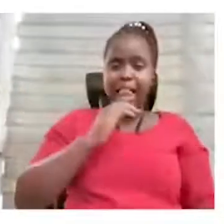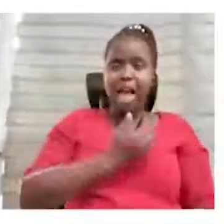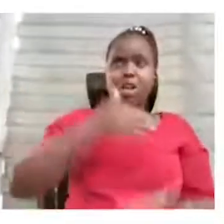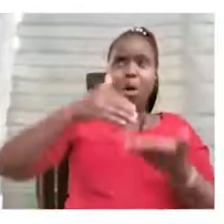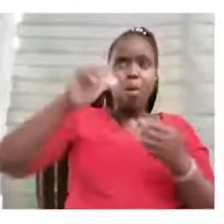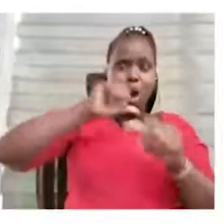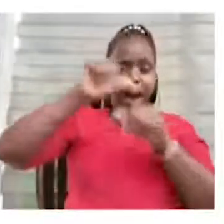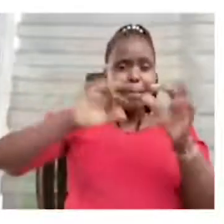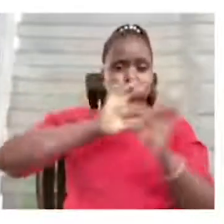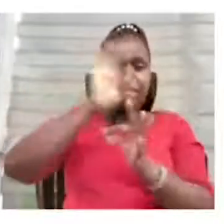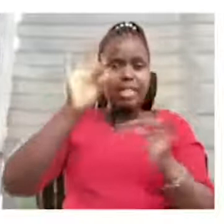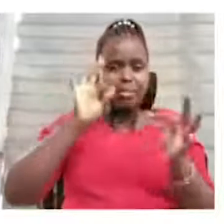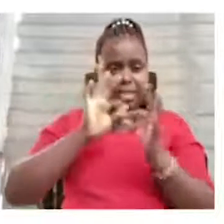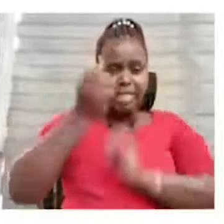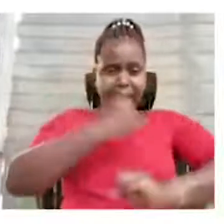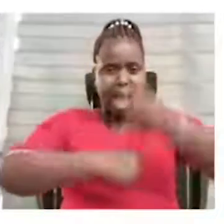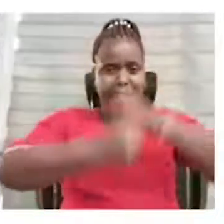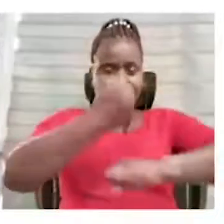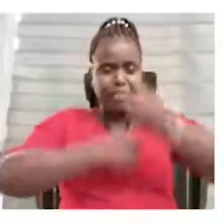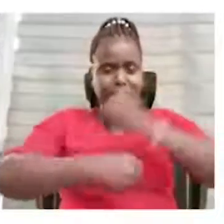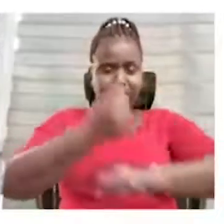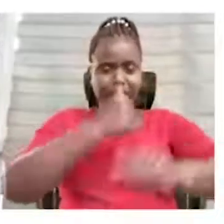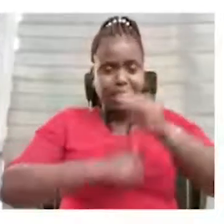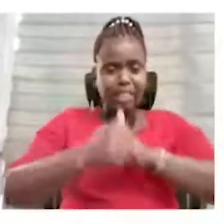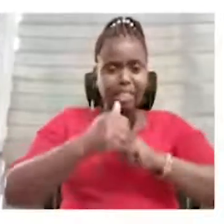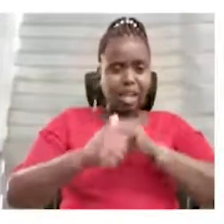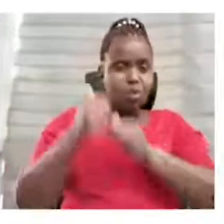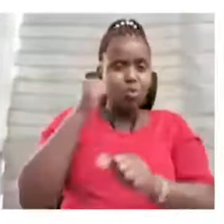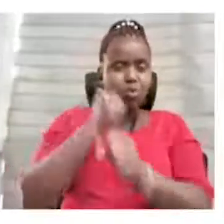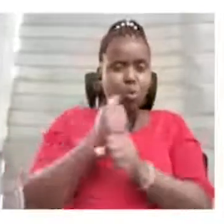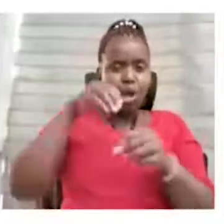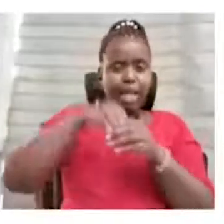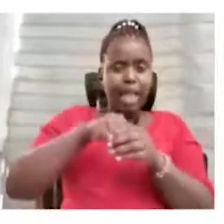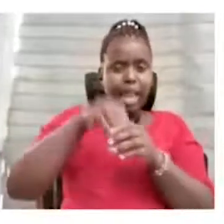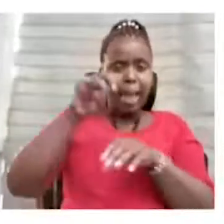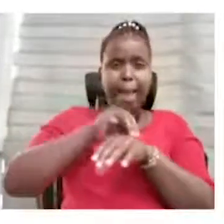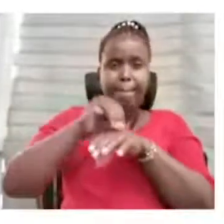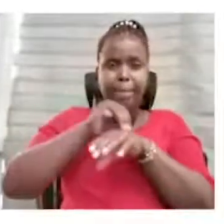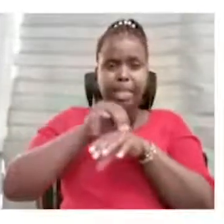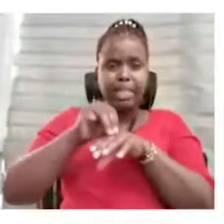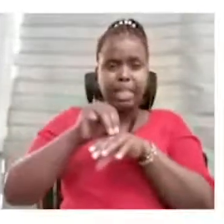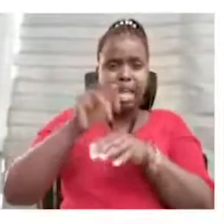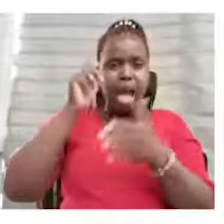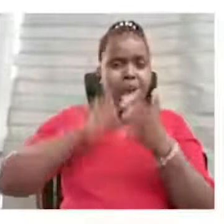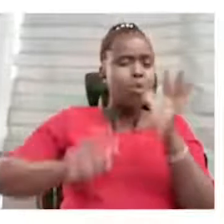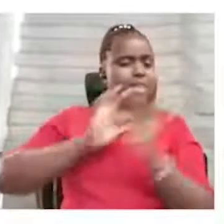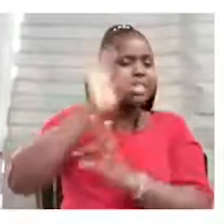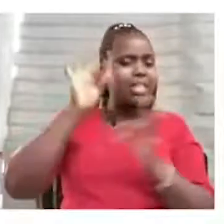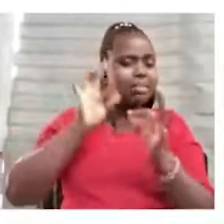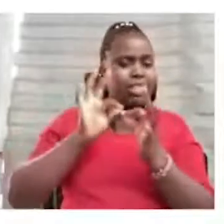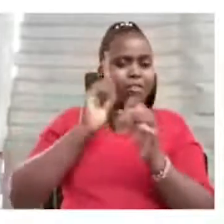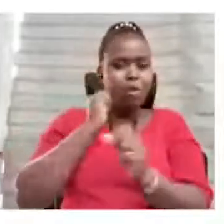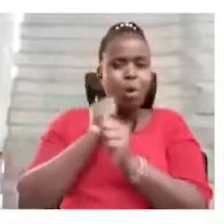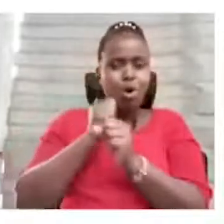specifically the activities that you've worked on M-Pesa and what it is you're specifically doing to make it more